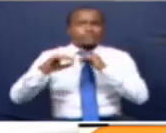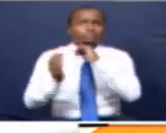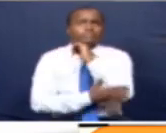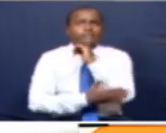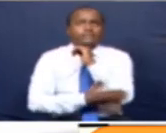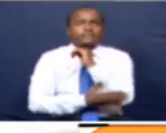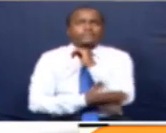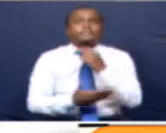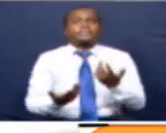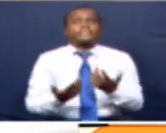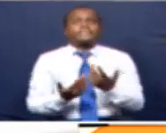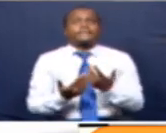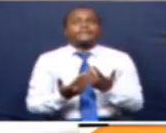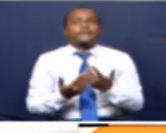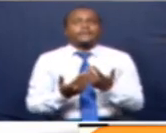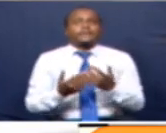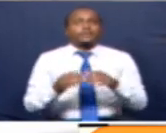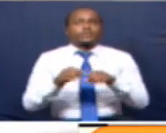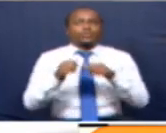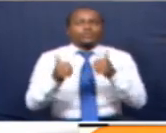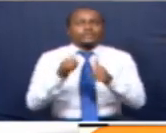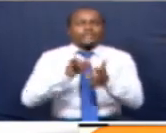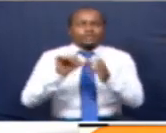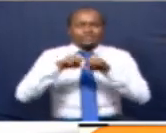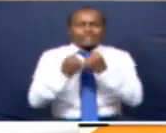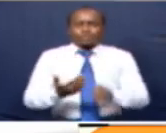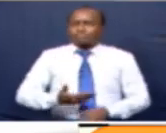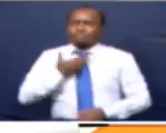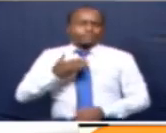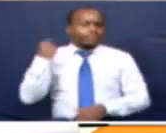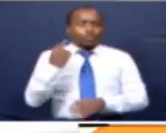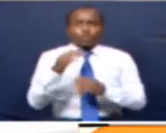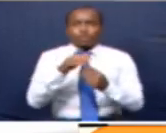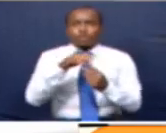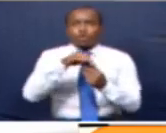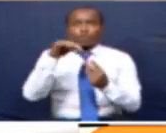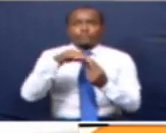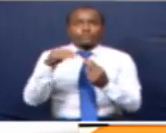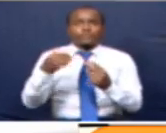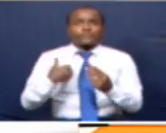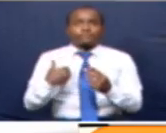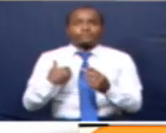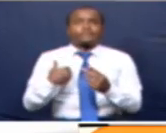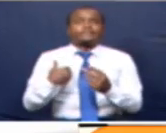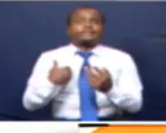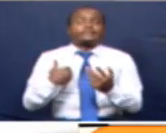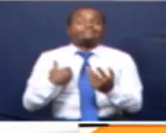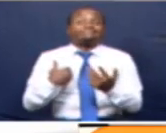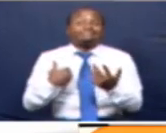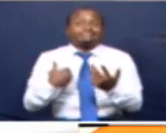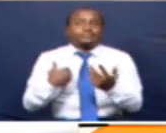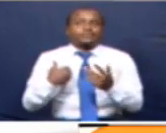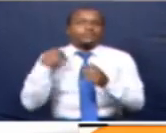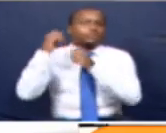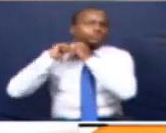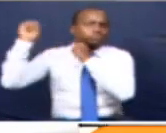society was so outraged by them that the only option they had was to take the life of